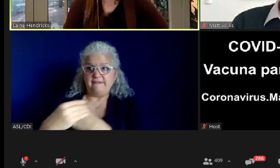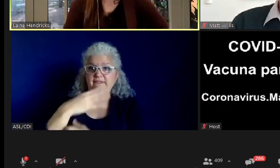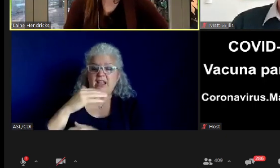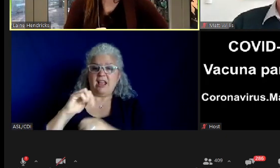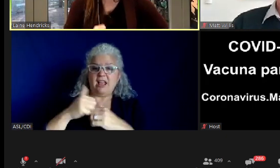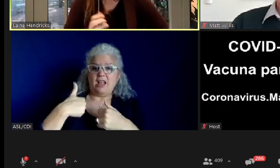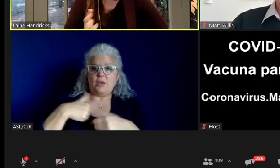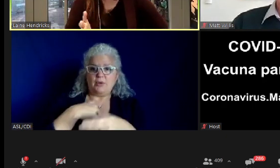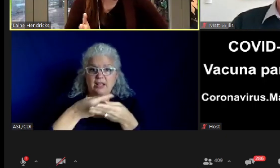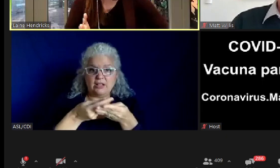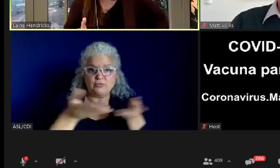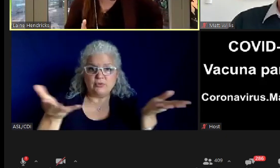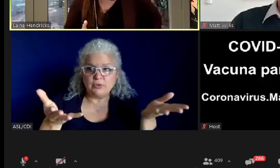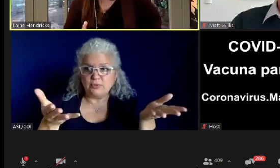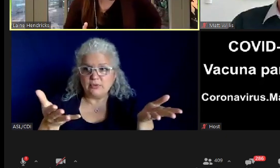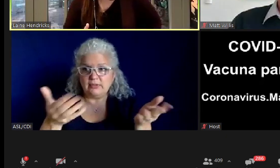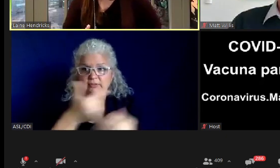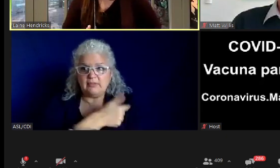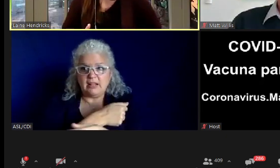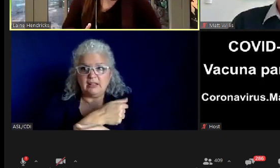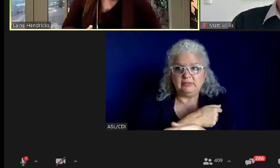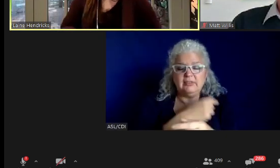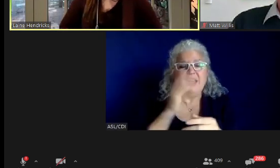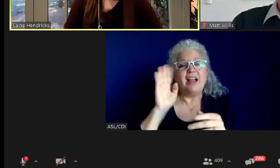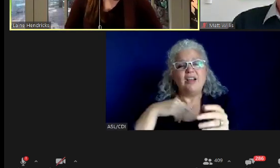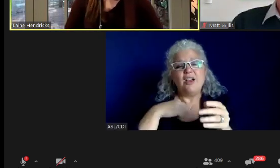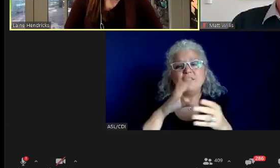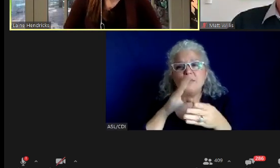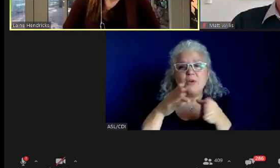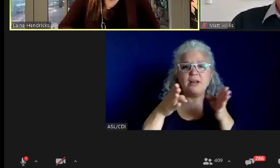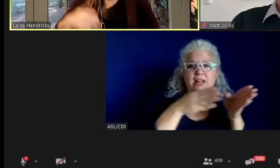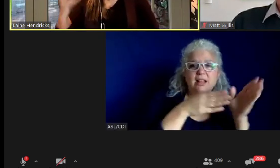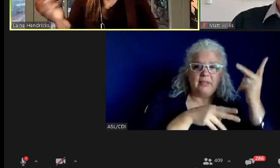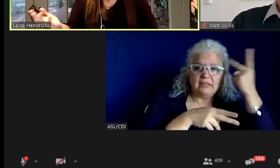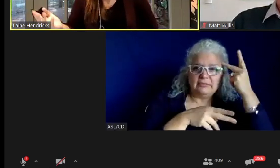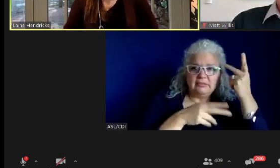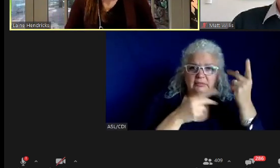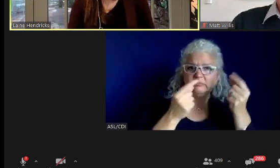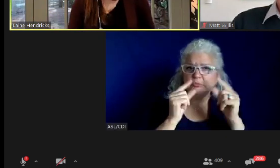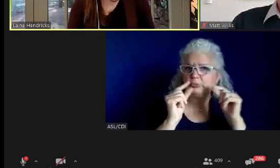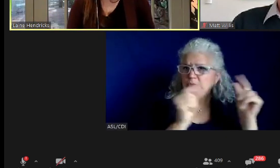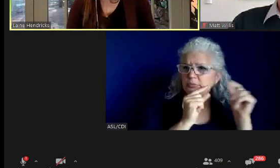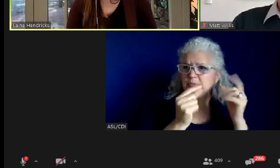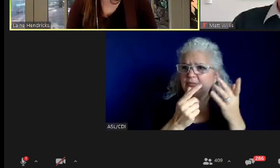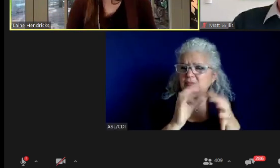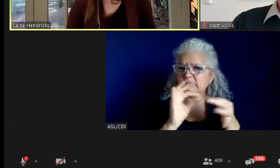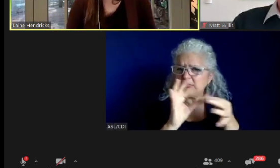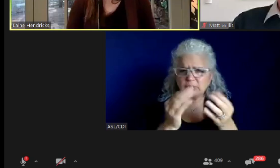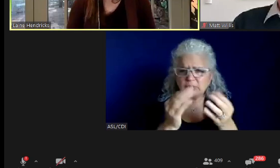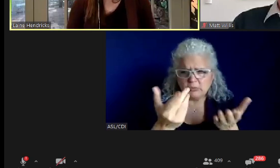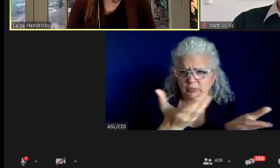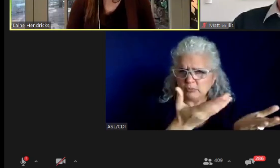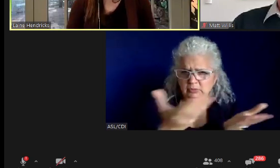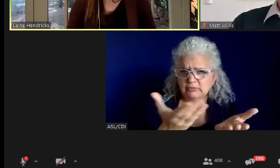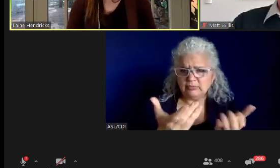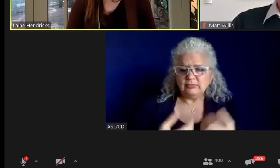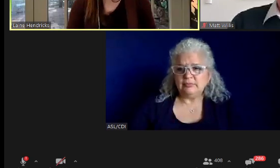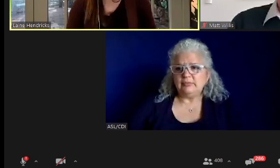political, but I don't know if there's any forecasts that you have heard of for your colleagues from the California Department of Public Health.